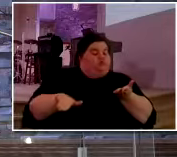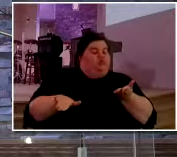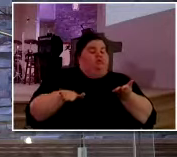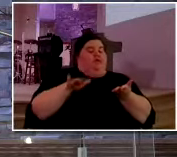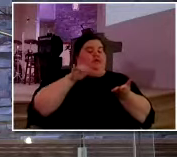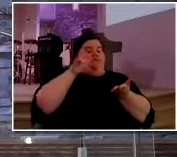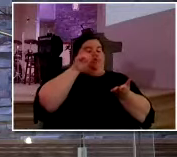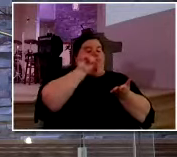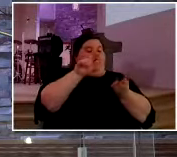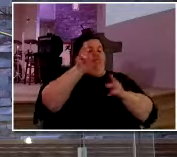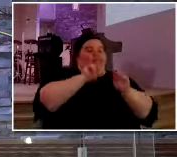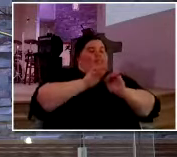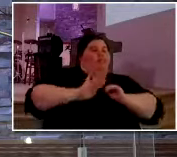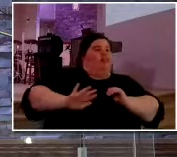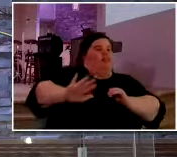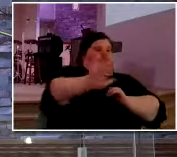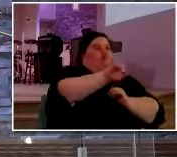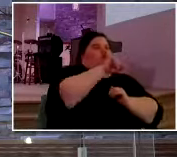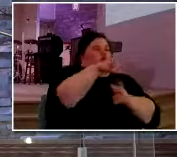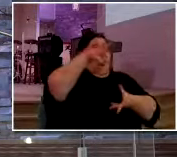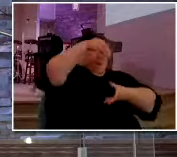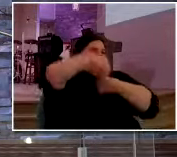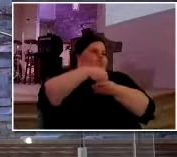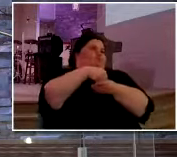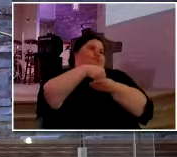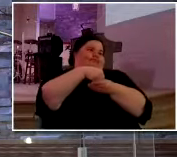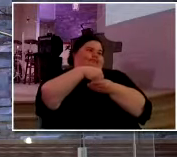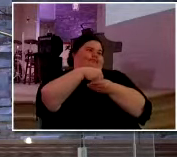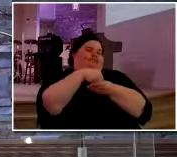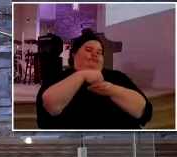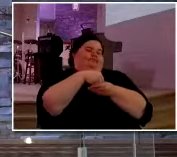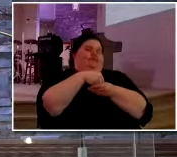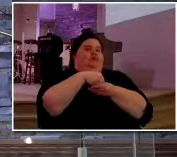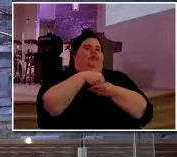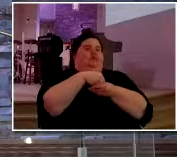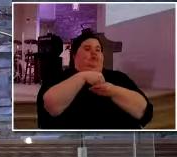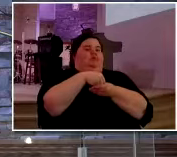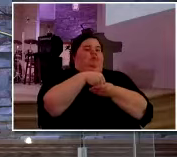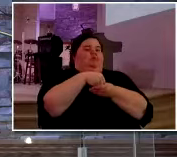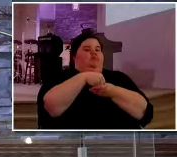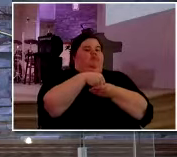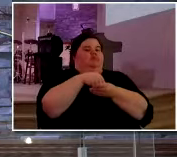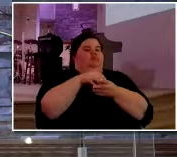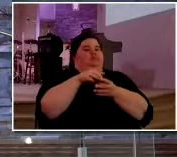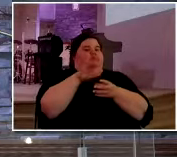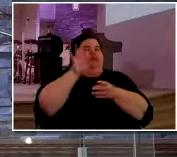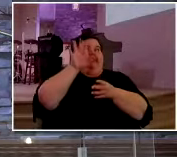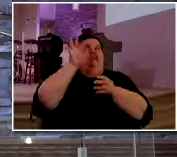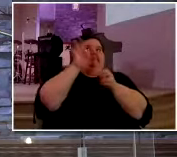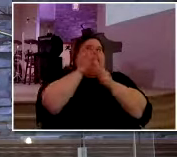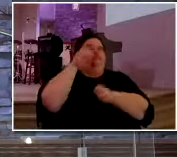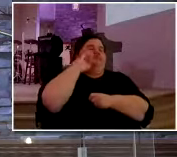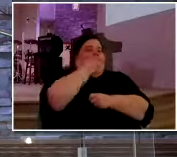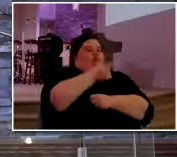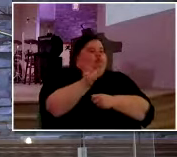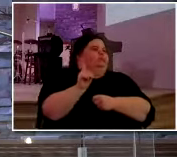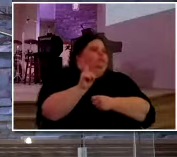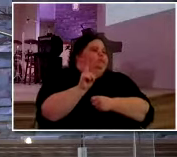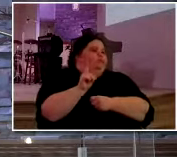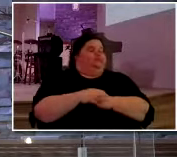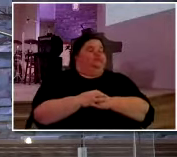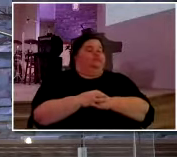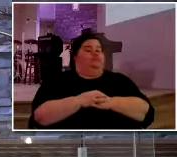and all that are far off, you fit into the category of receiving his Spirit. And that's why in Acts